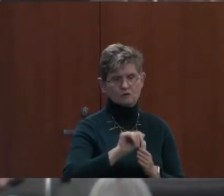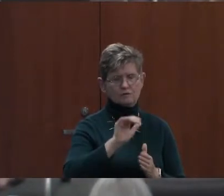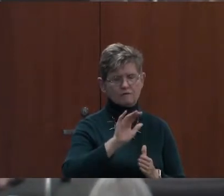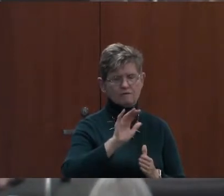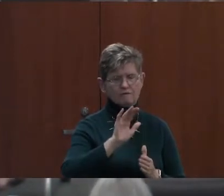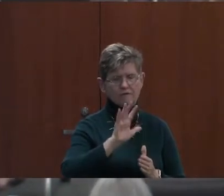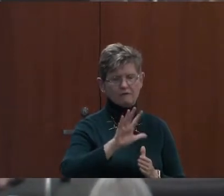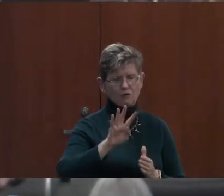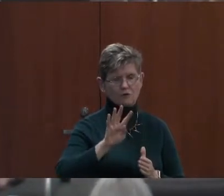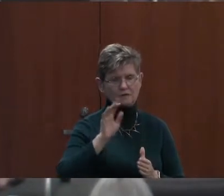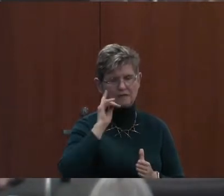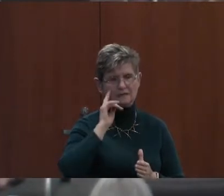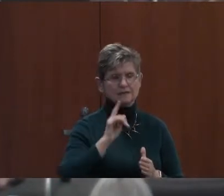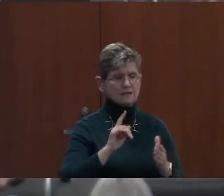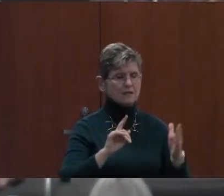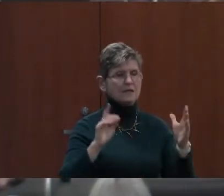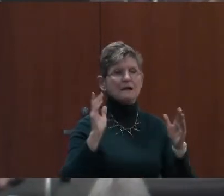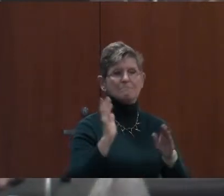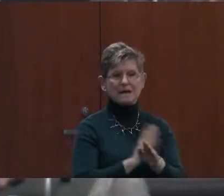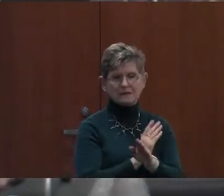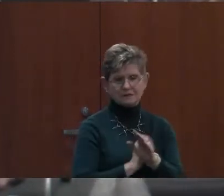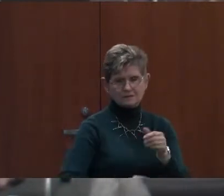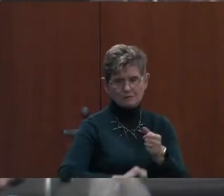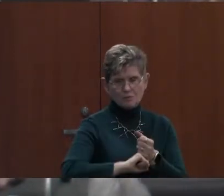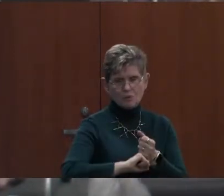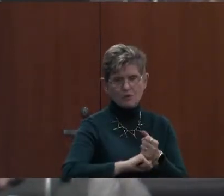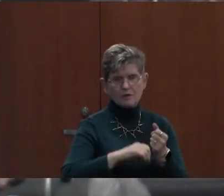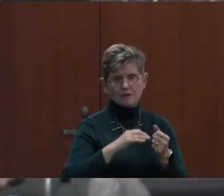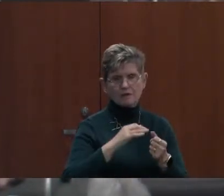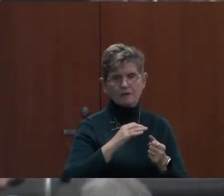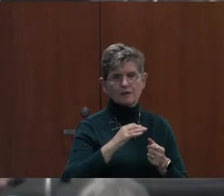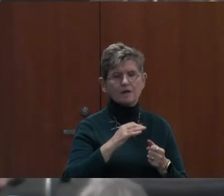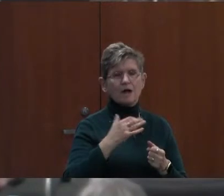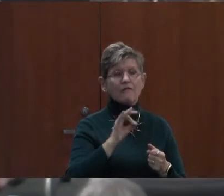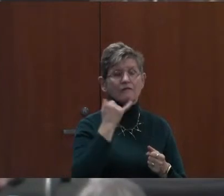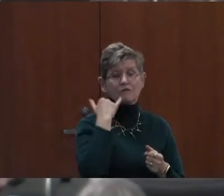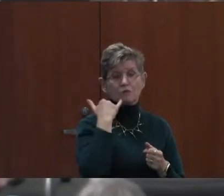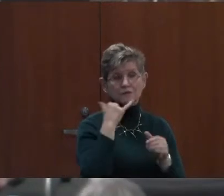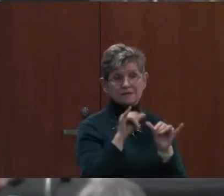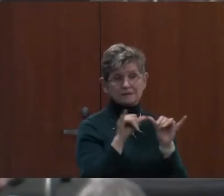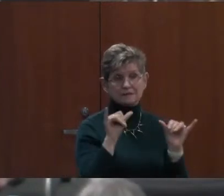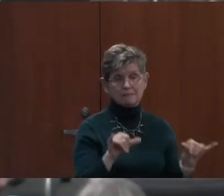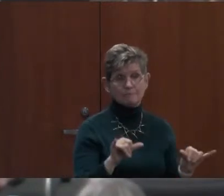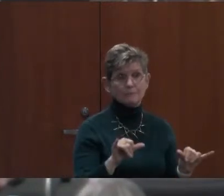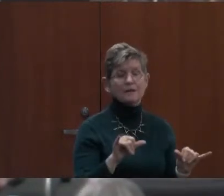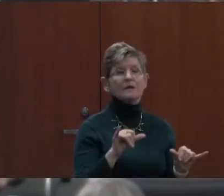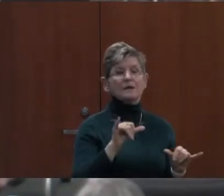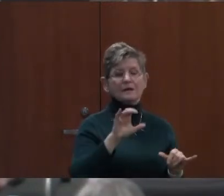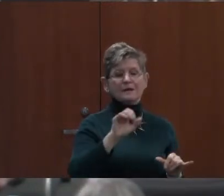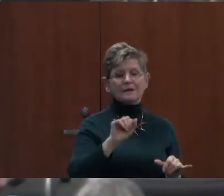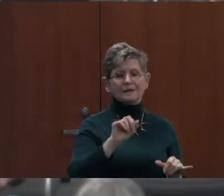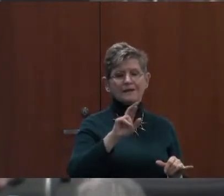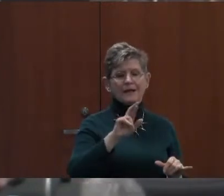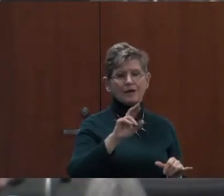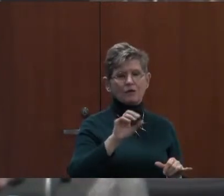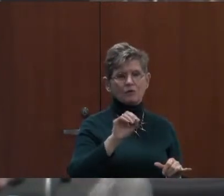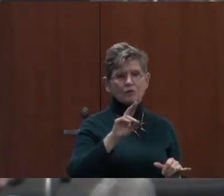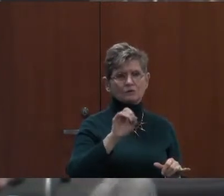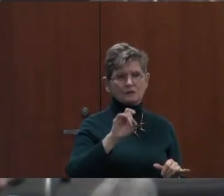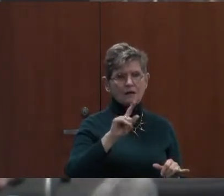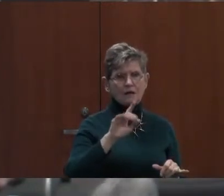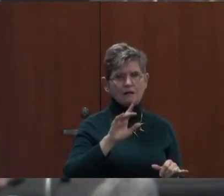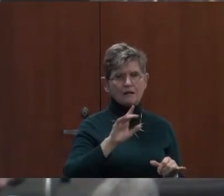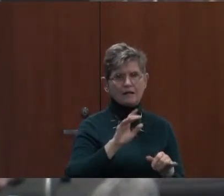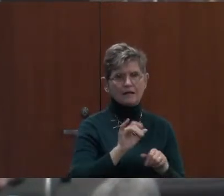$157,954.45. Maintenance and support of Avaya VoIP telephone system renewal to Carousel Industries at a cost